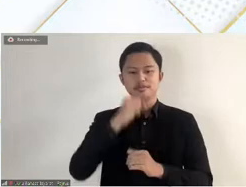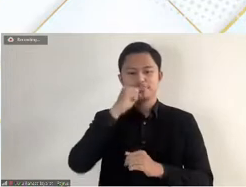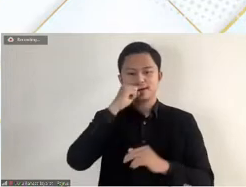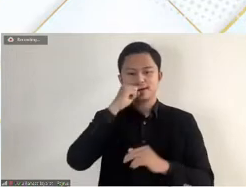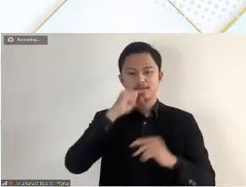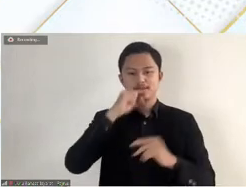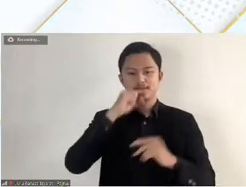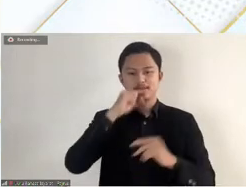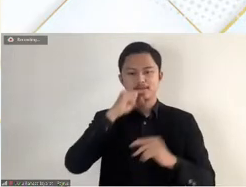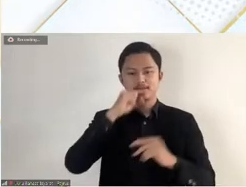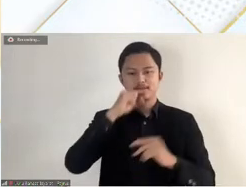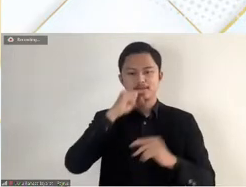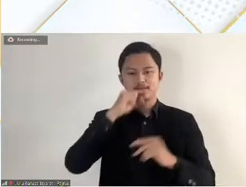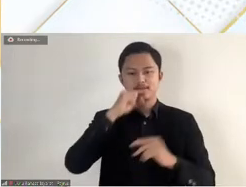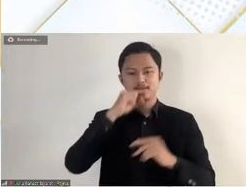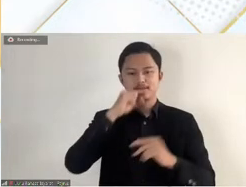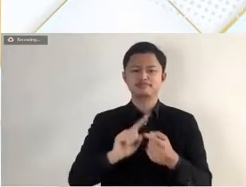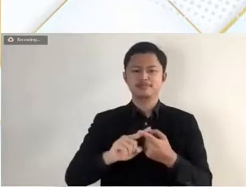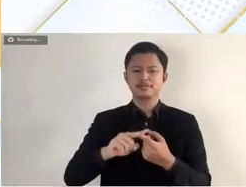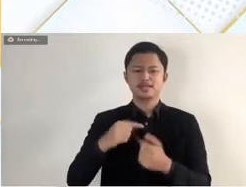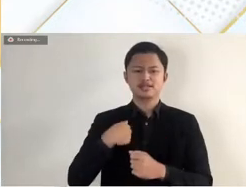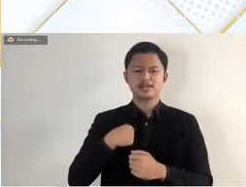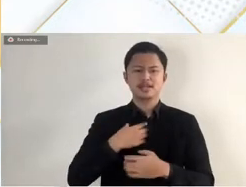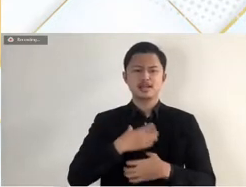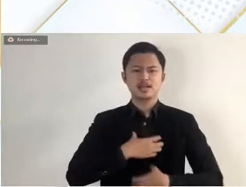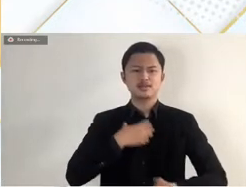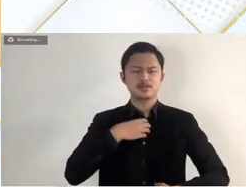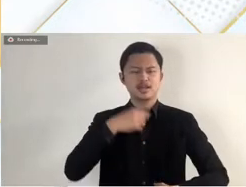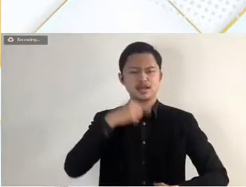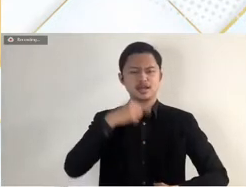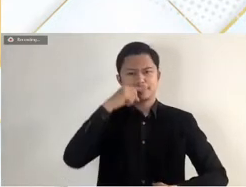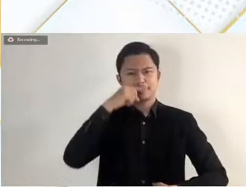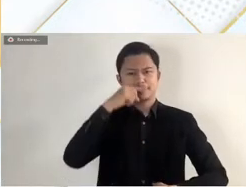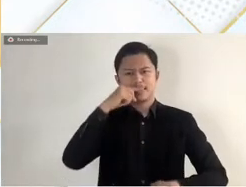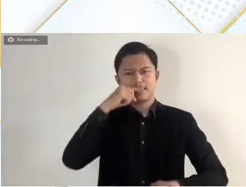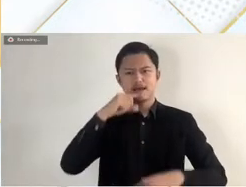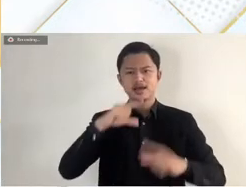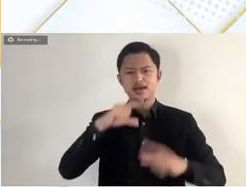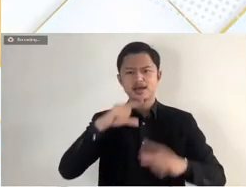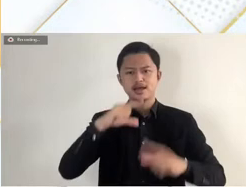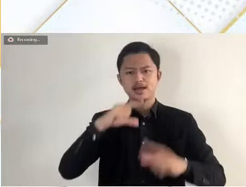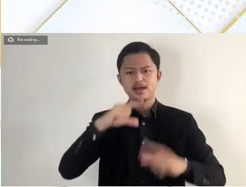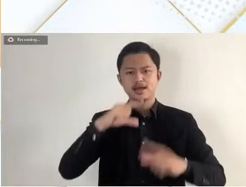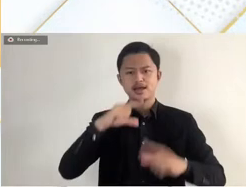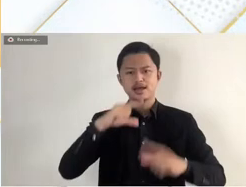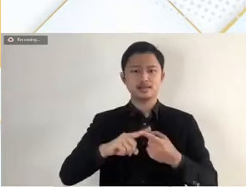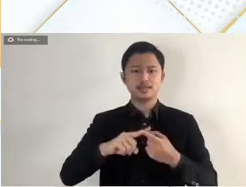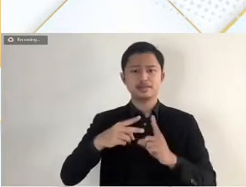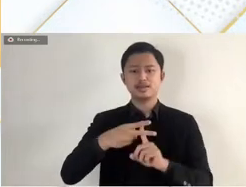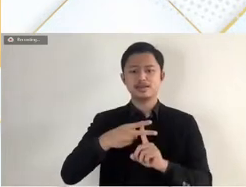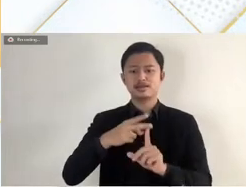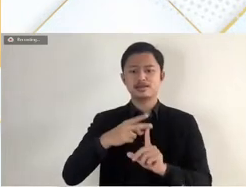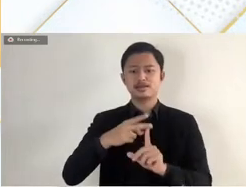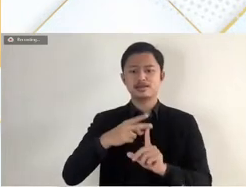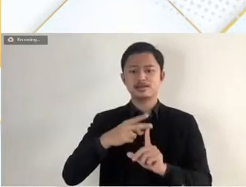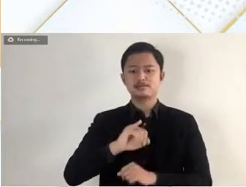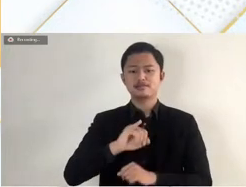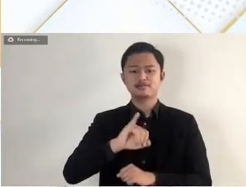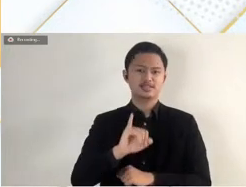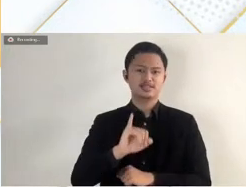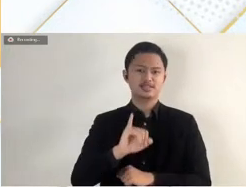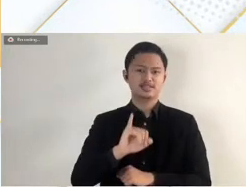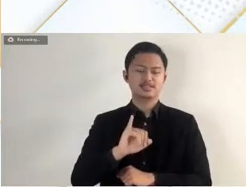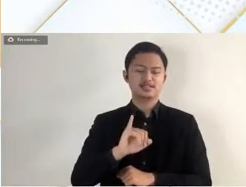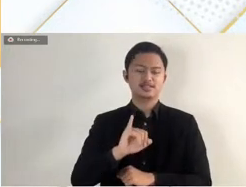of course my dearest friend, Ambassador Pak Amena, and colleagues from Fiji. And distinguished